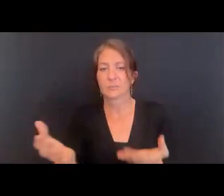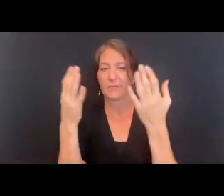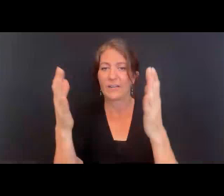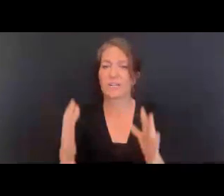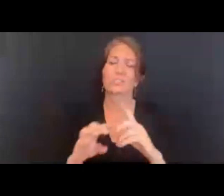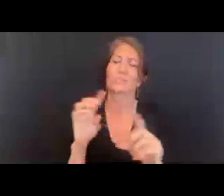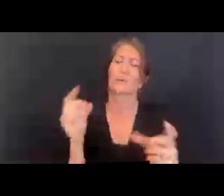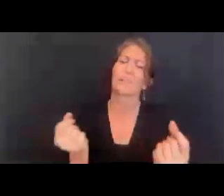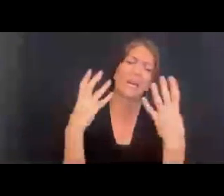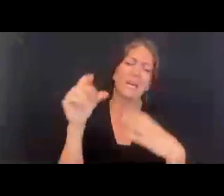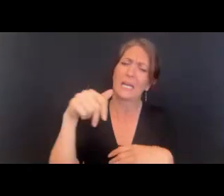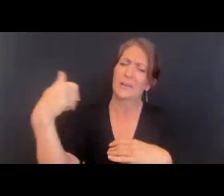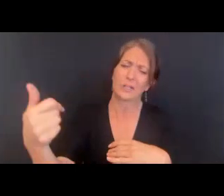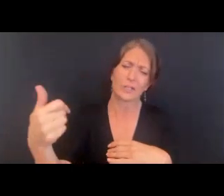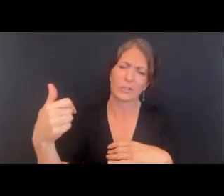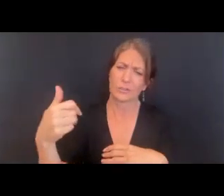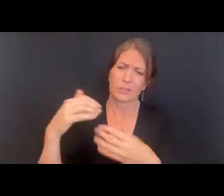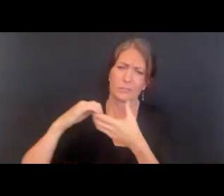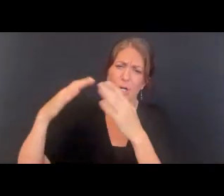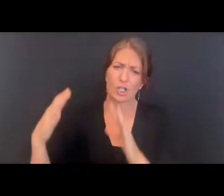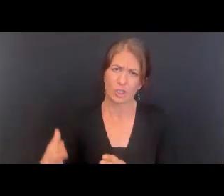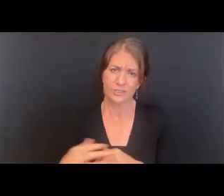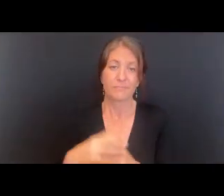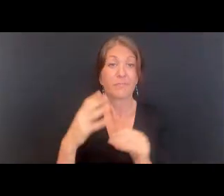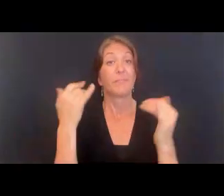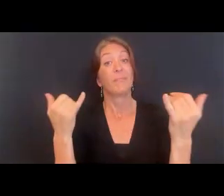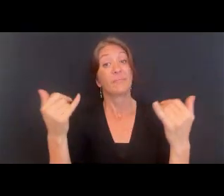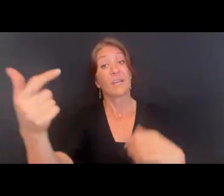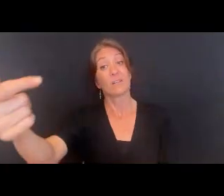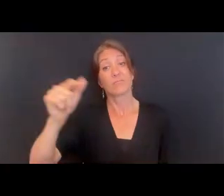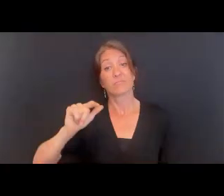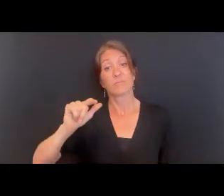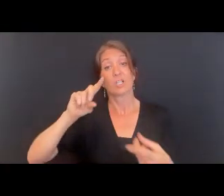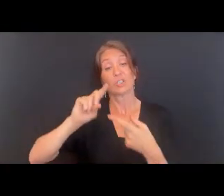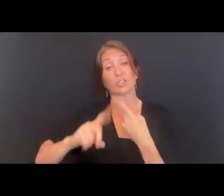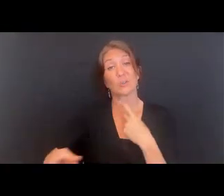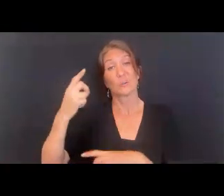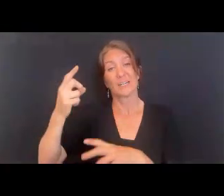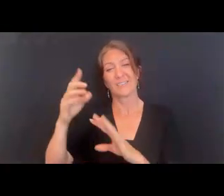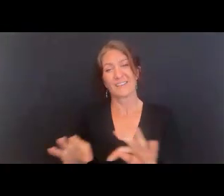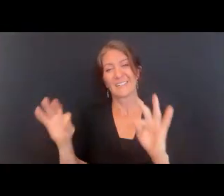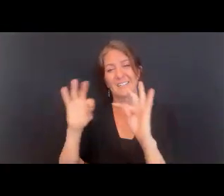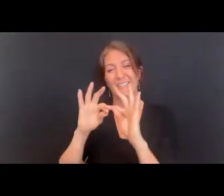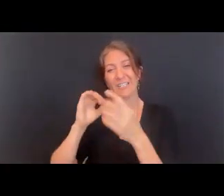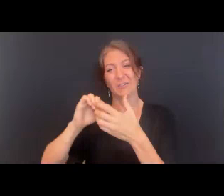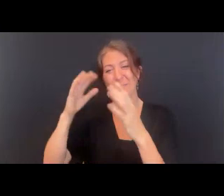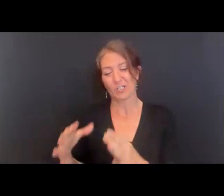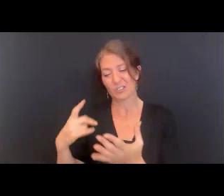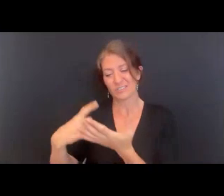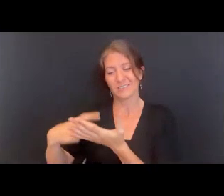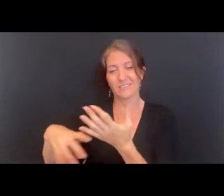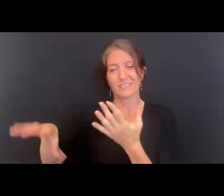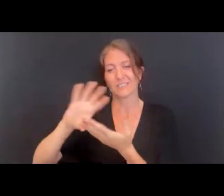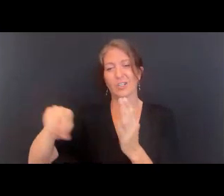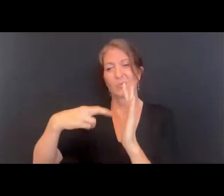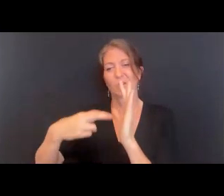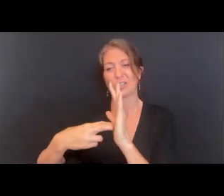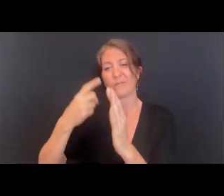pictured here. And next, I will turn it over to one of those key partners to discuss their role in administrative case management.